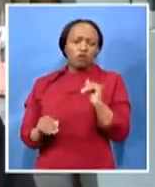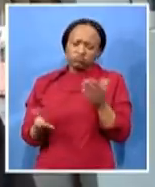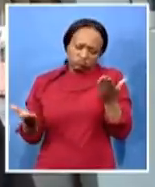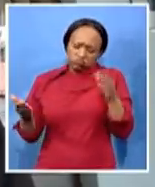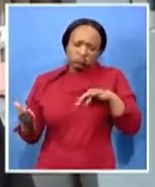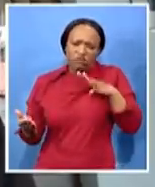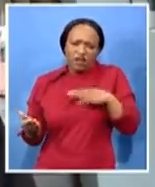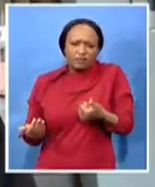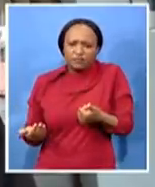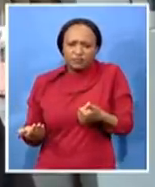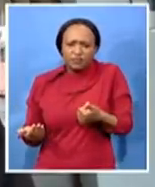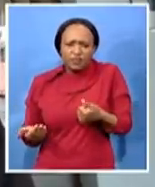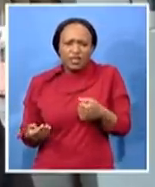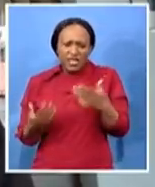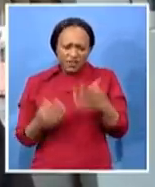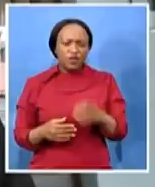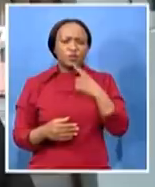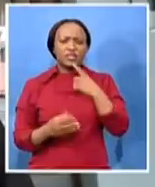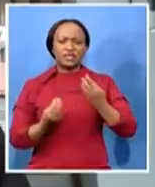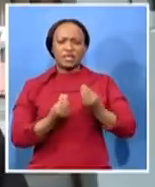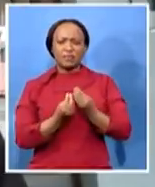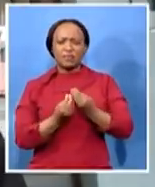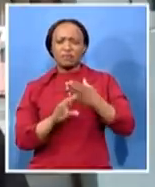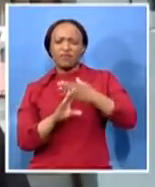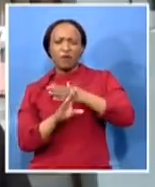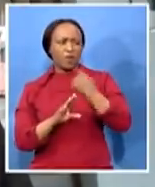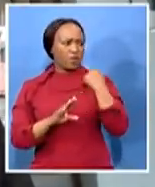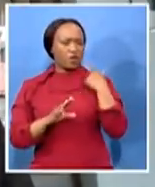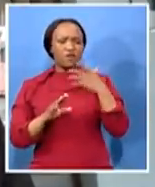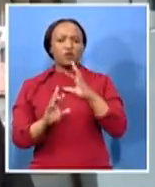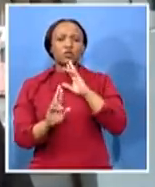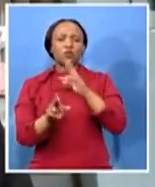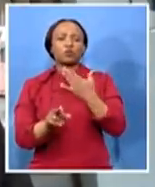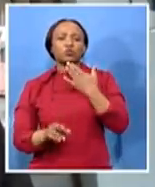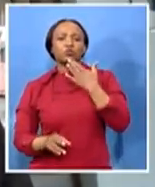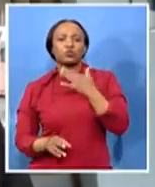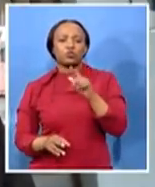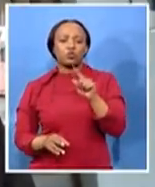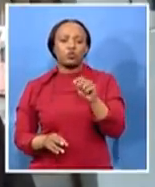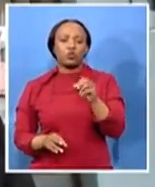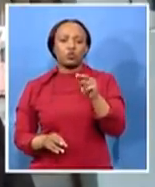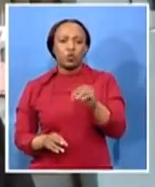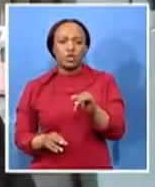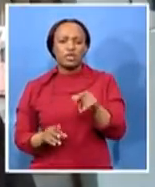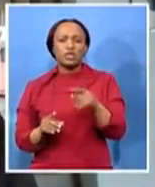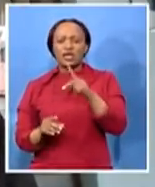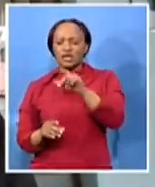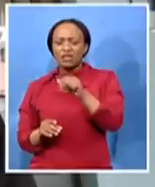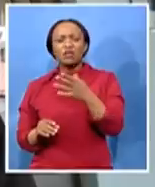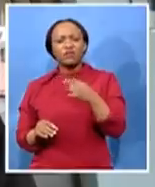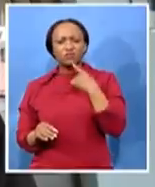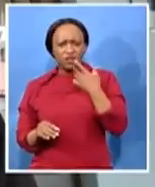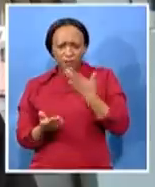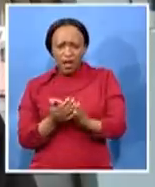when responding to Tony Yengeni, that if I have to go, so be it. But at least my country